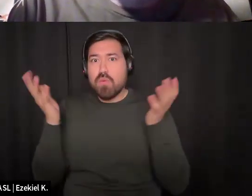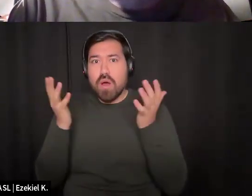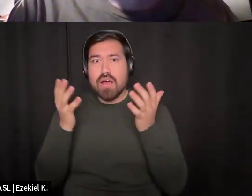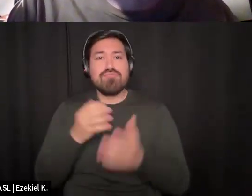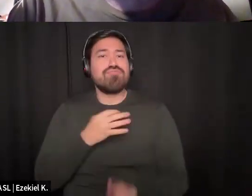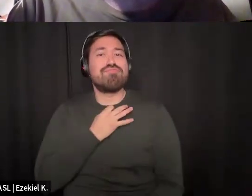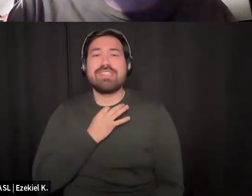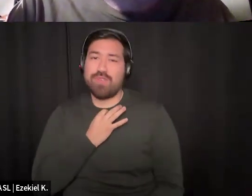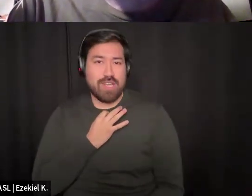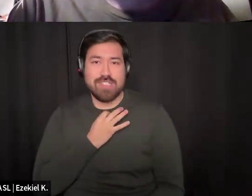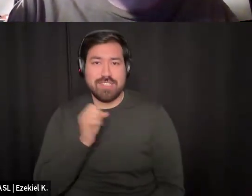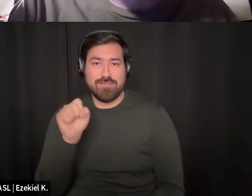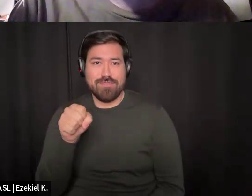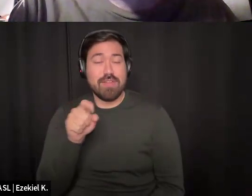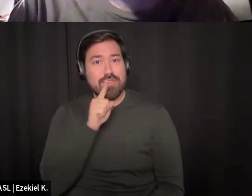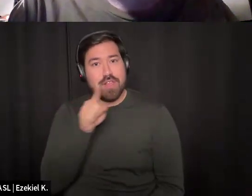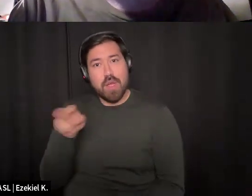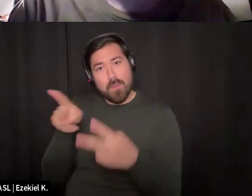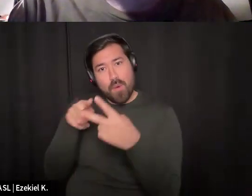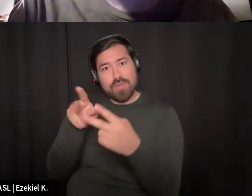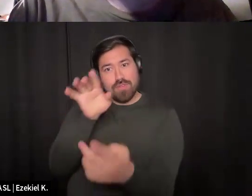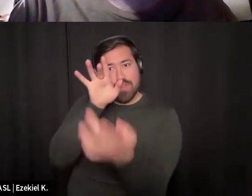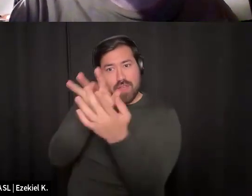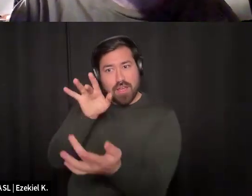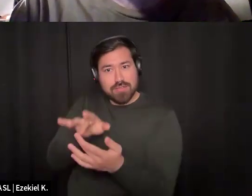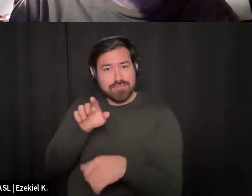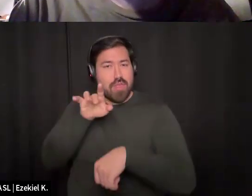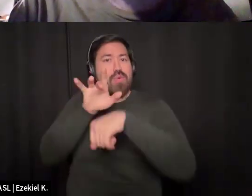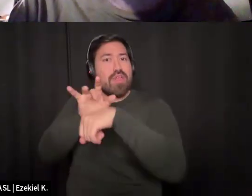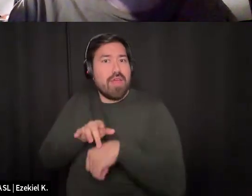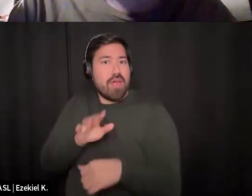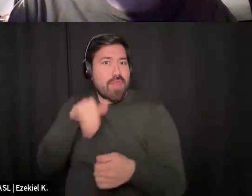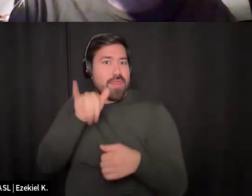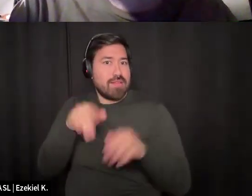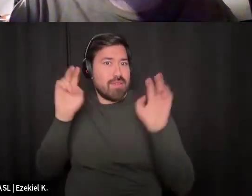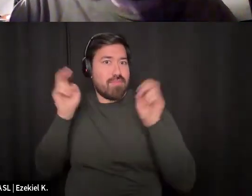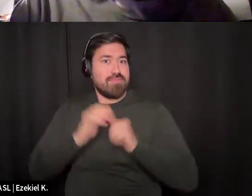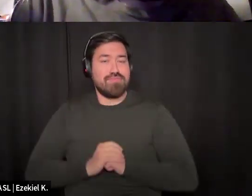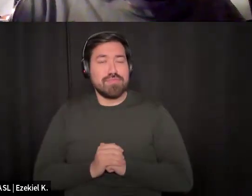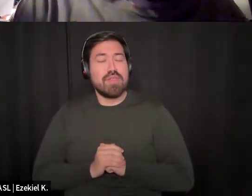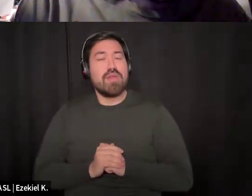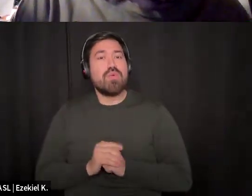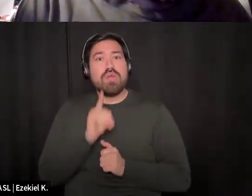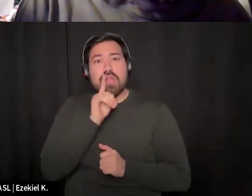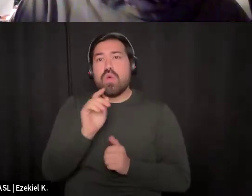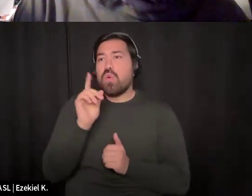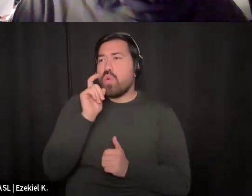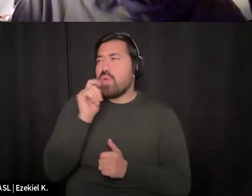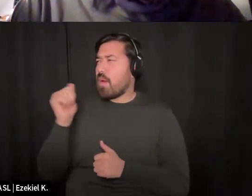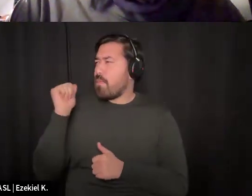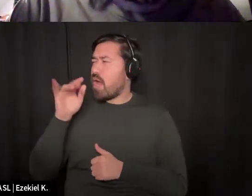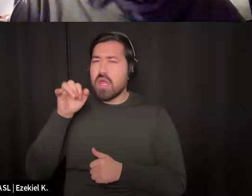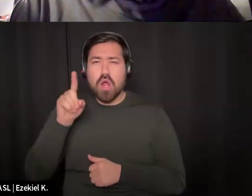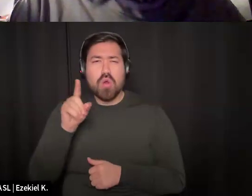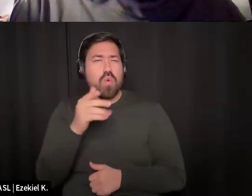really, which is what I think you've both just touched on, like getting really curious about who is in our yards, who